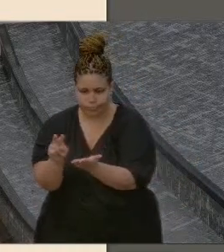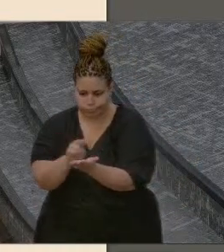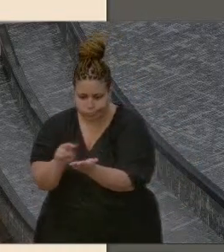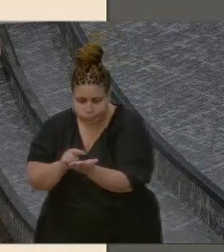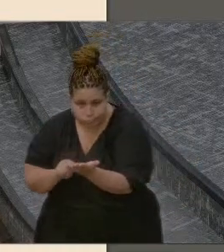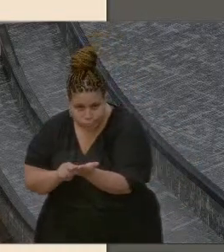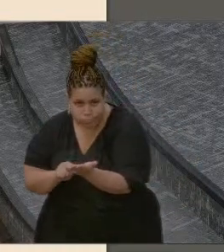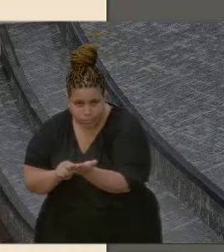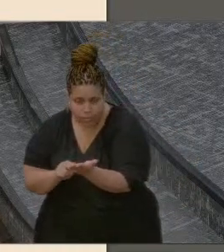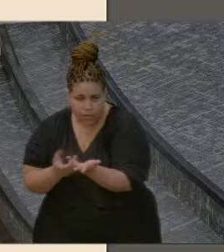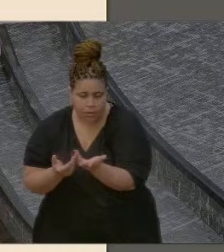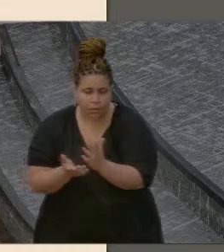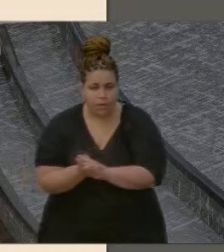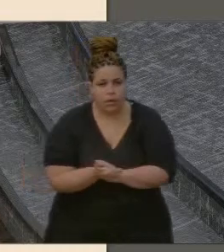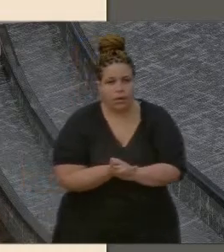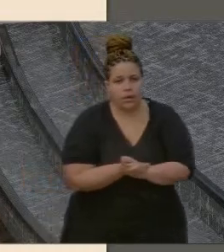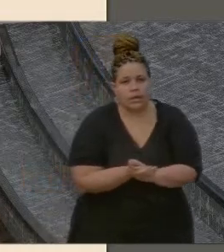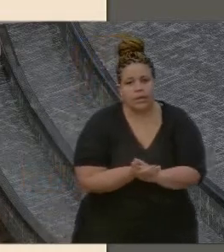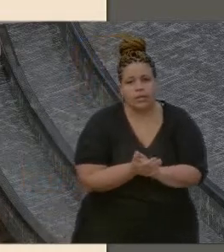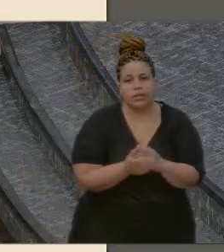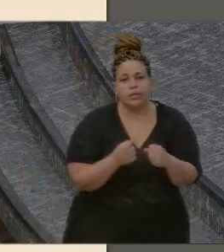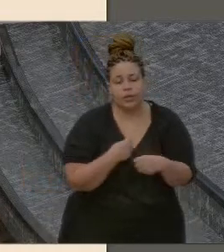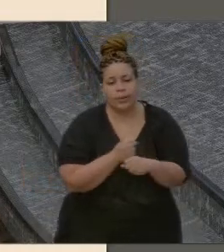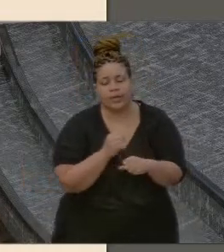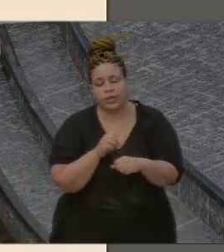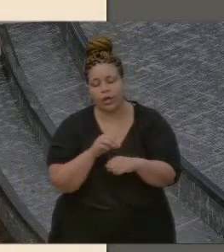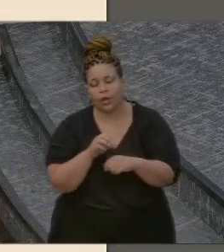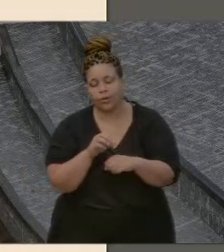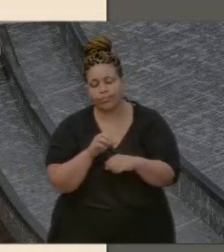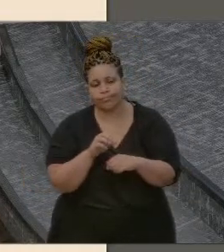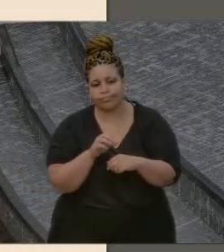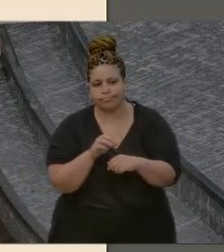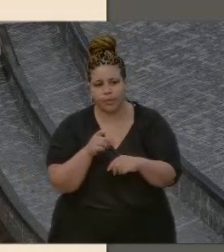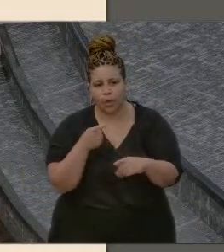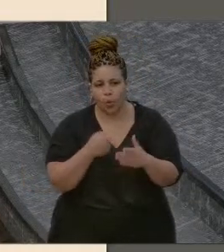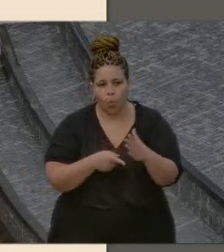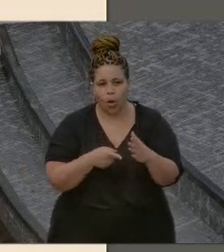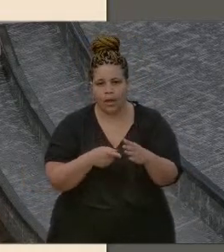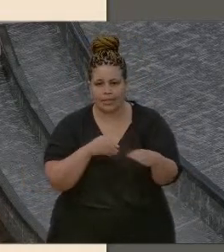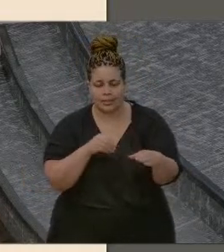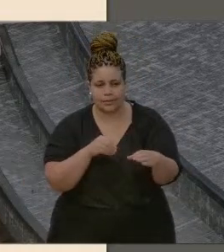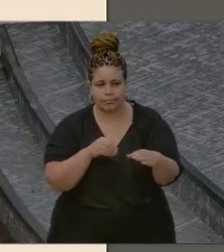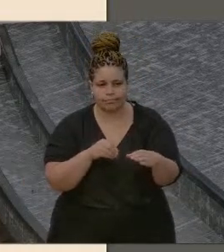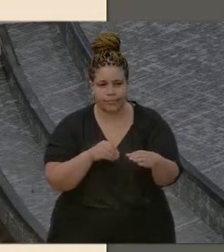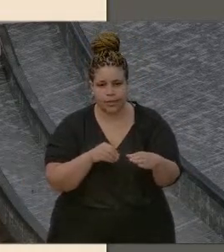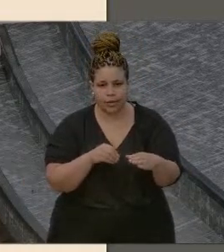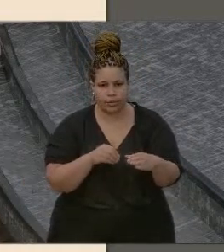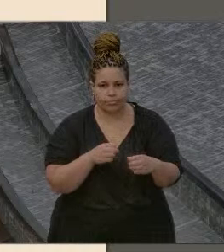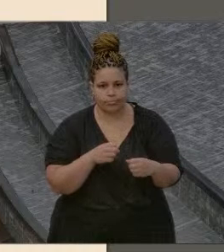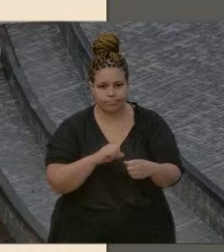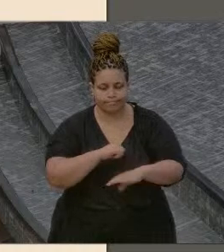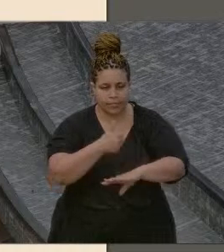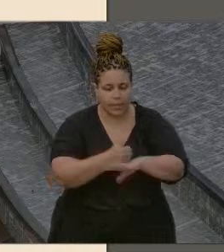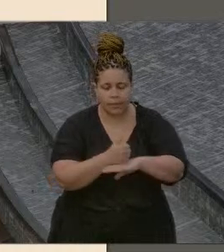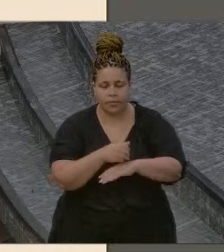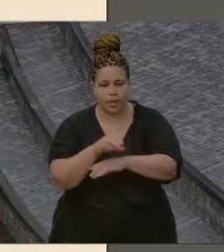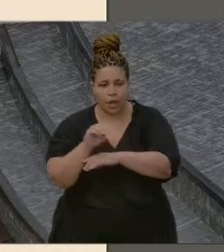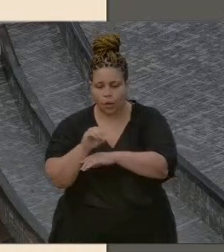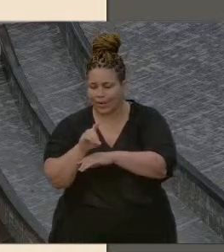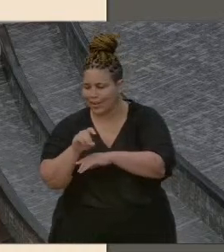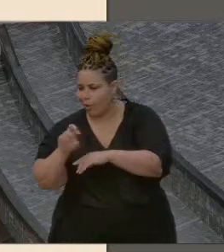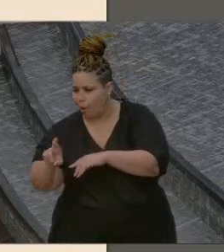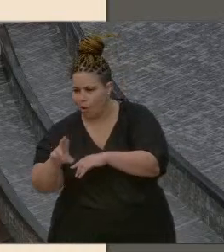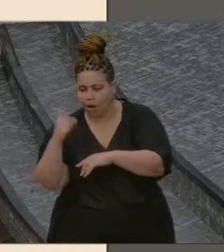the ODRs for Black students. Not ODRs overall, but for Black students. So we've been working